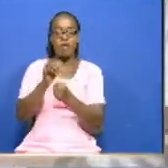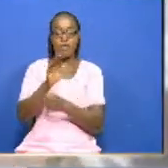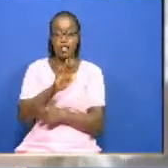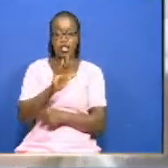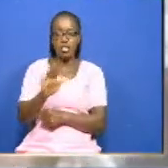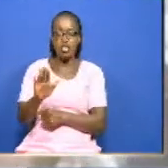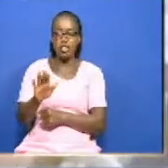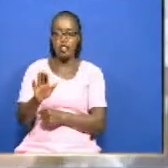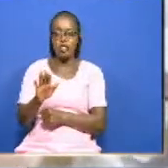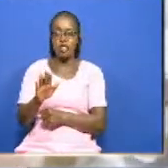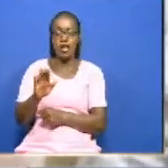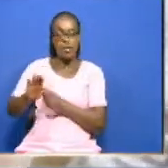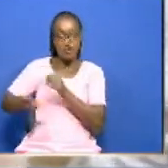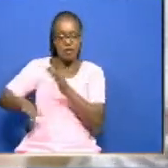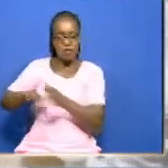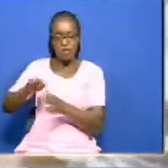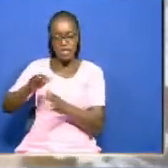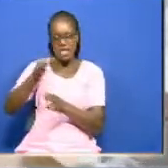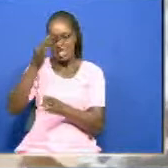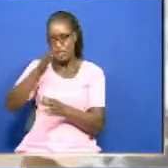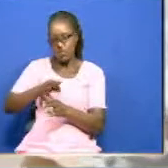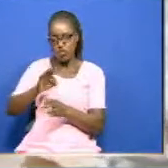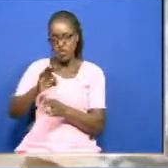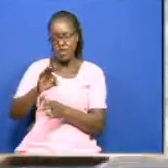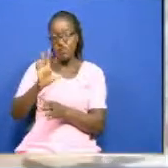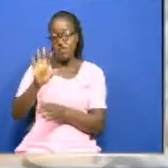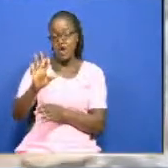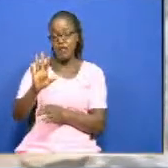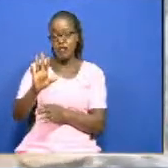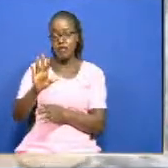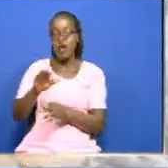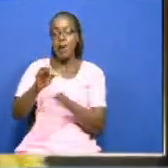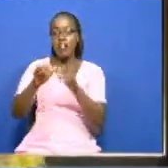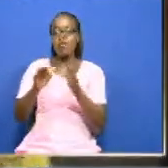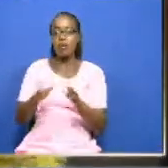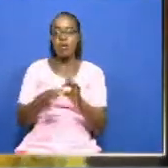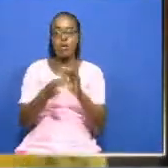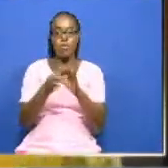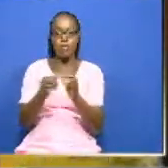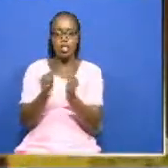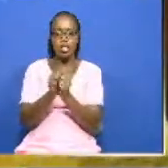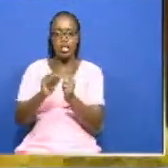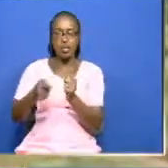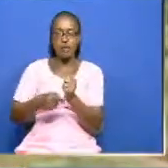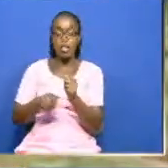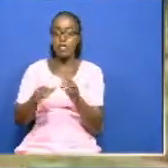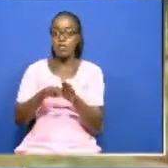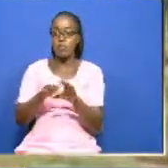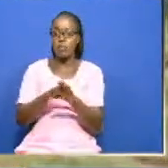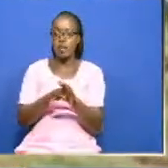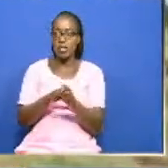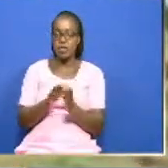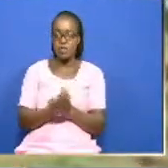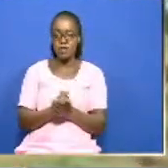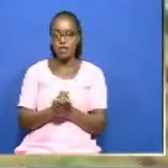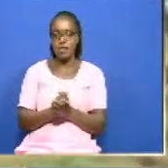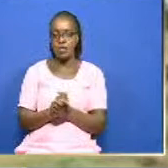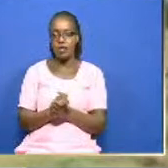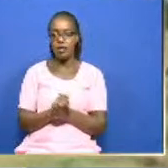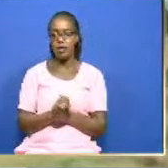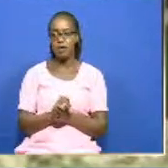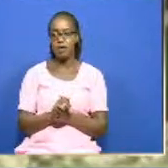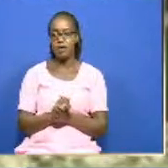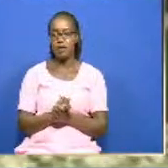Kitui has 5 bee farmers cooperatives with over 10,000 members and 100,000 beehives. Sheila